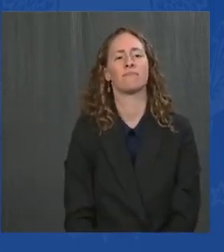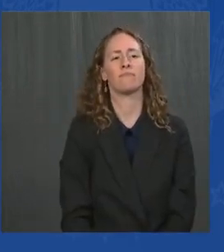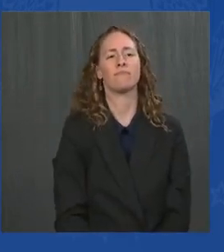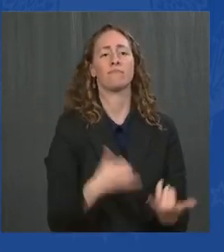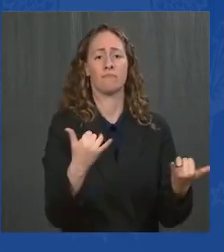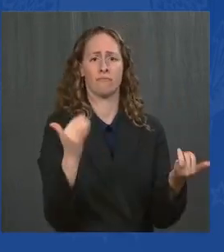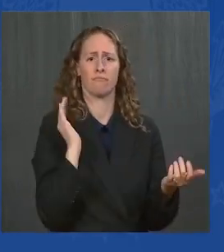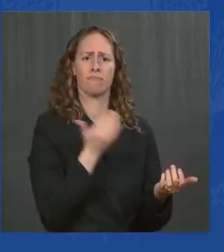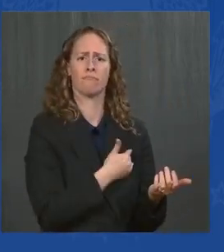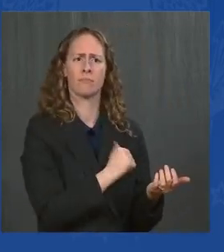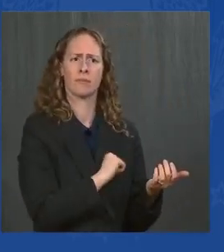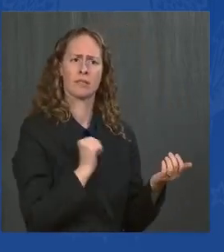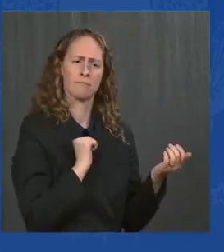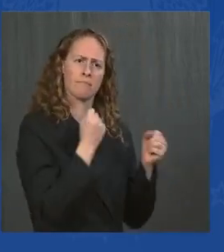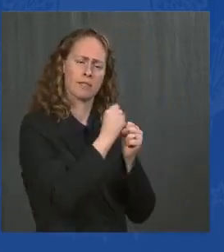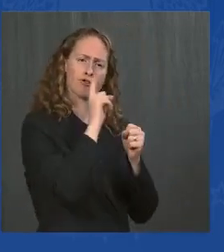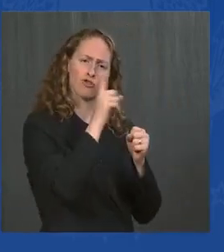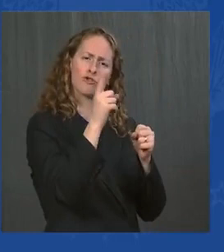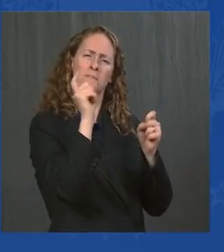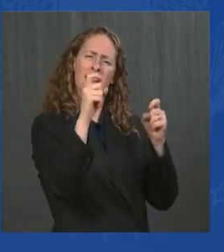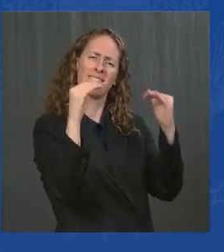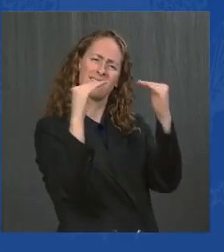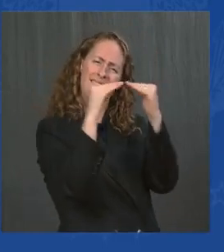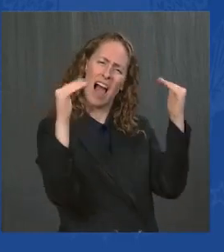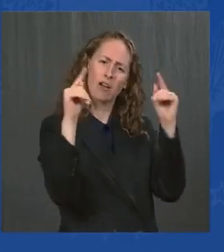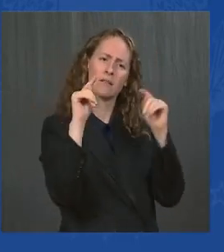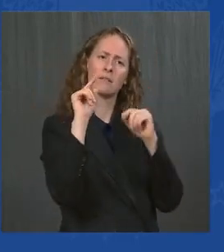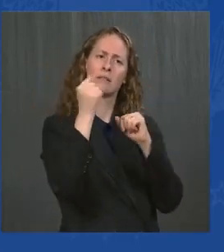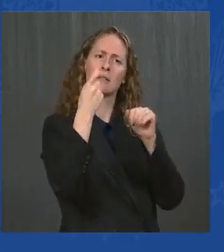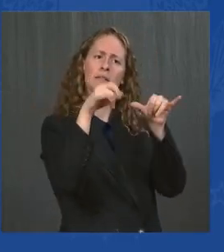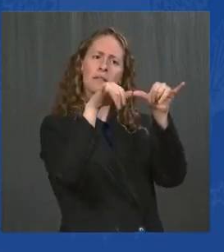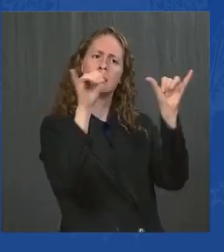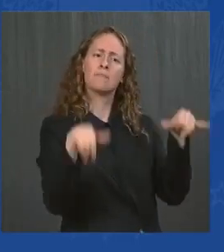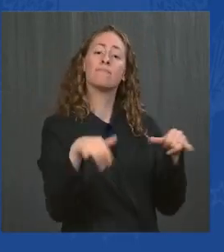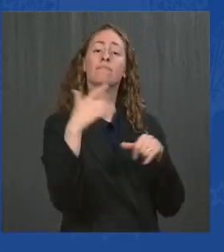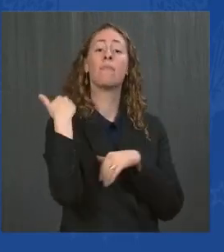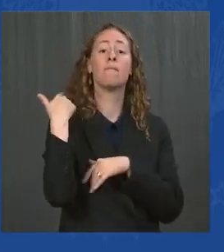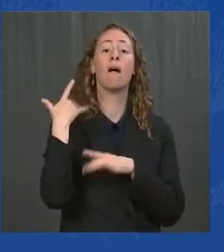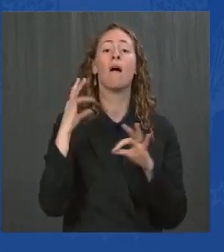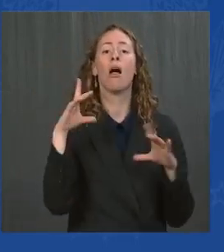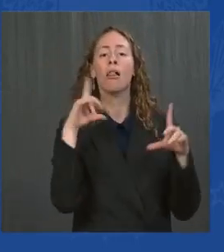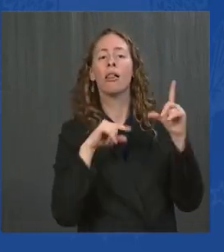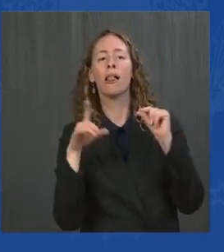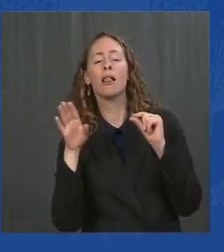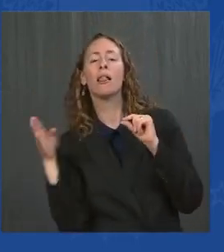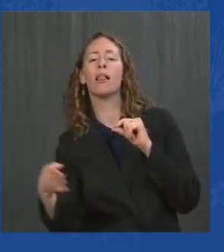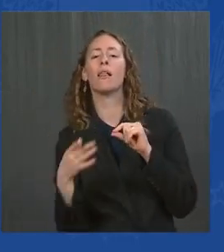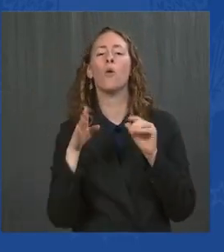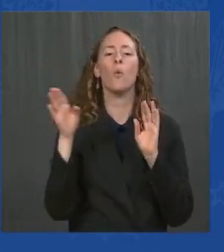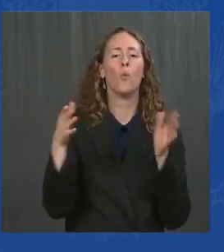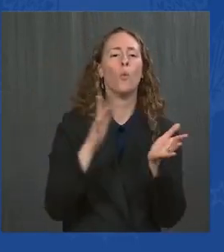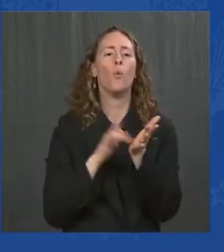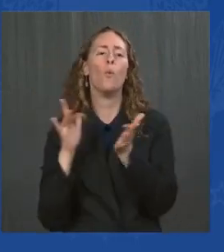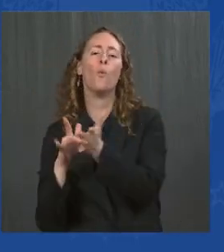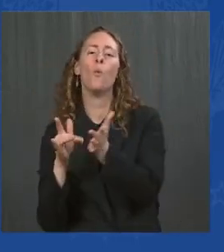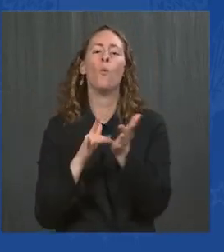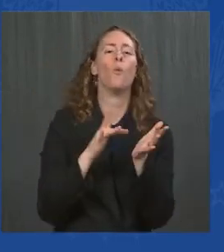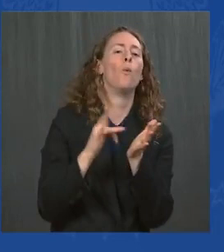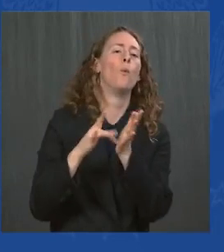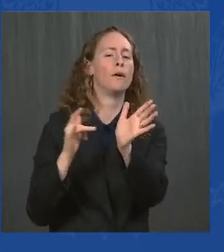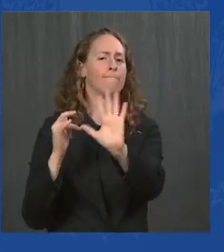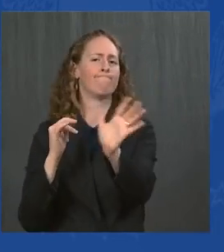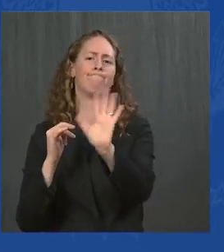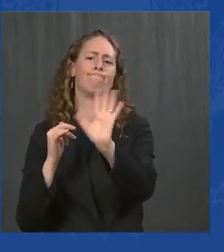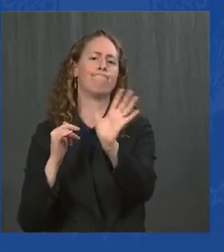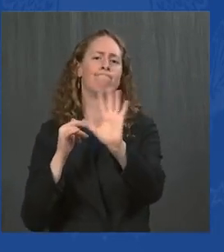tax system and close loopholes that big corporations and super wealthy use to pay less. To give you one